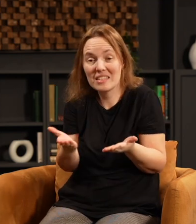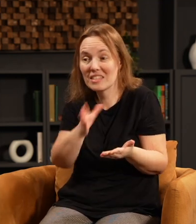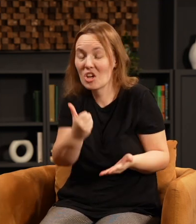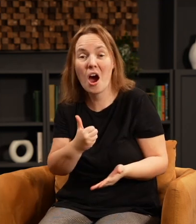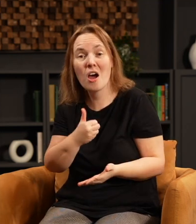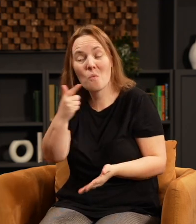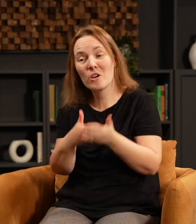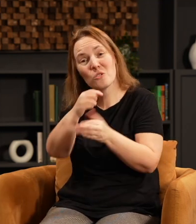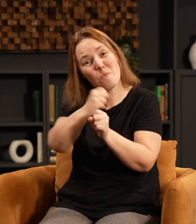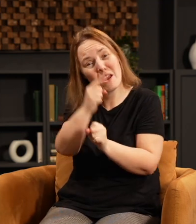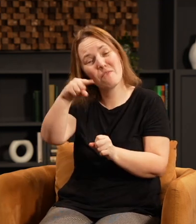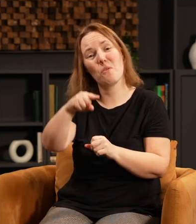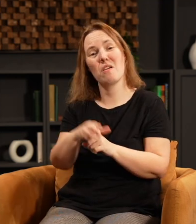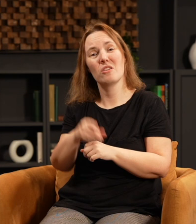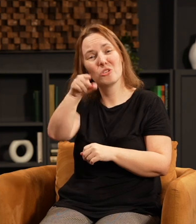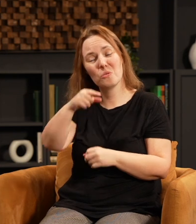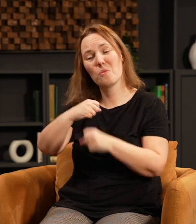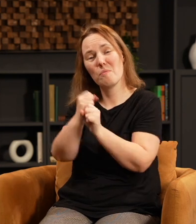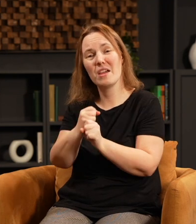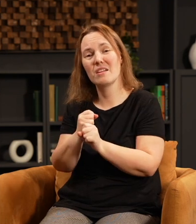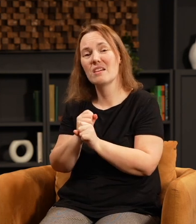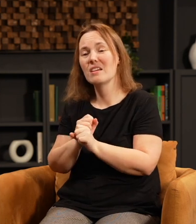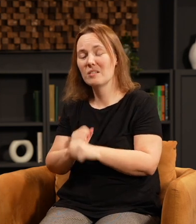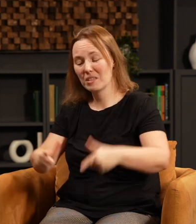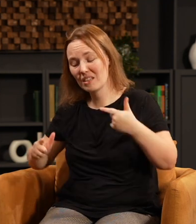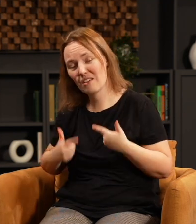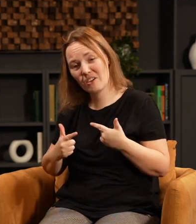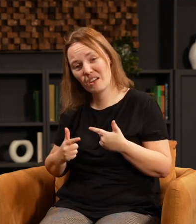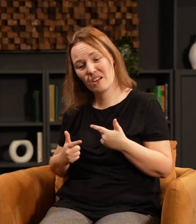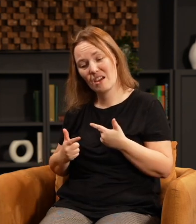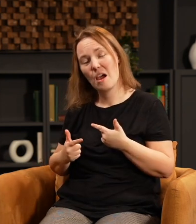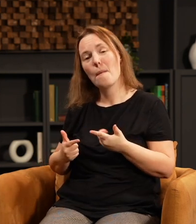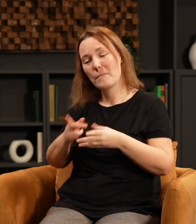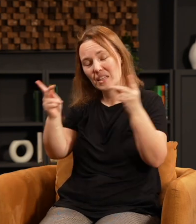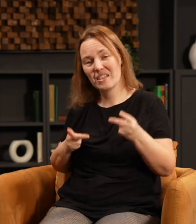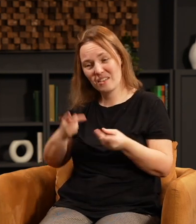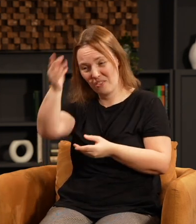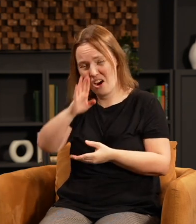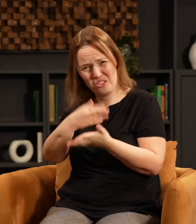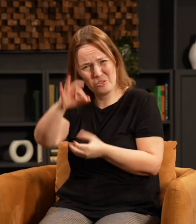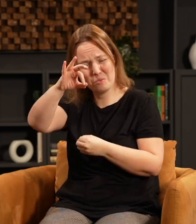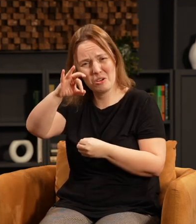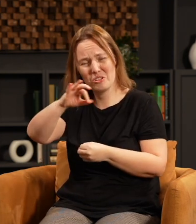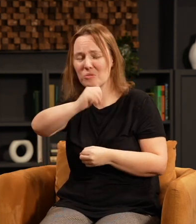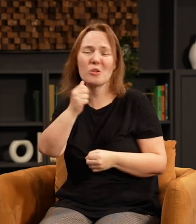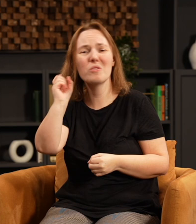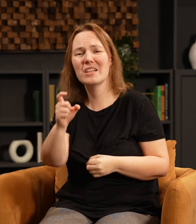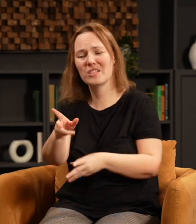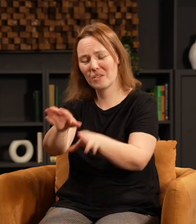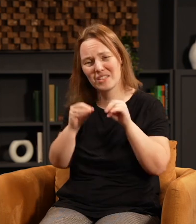for. You were made to be the dwelling place of God, the dwelling place of the Holy Spirit. You don't need to tolerate this